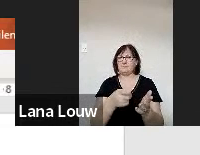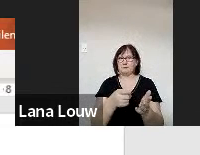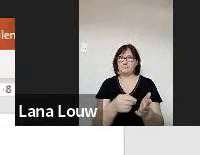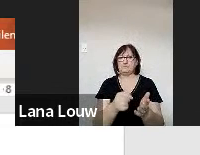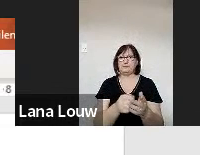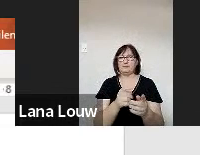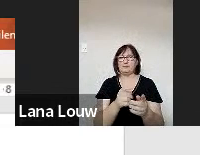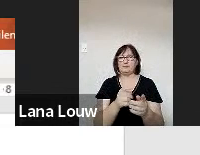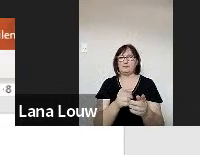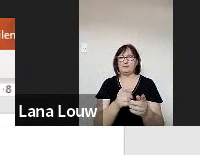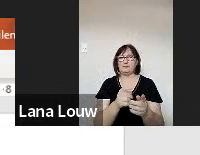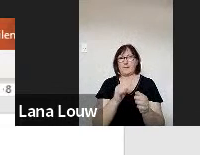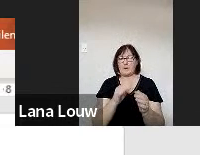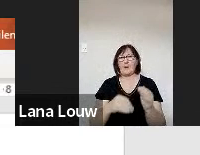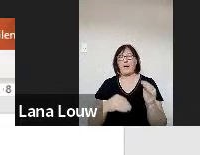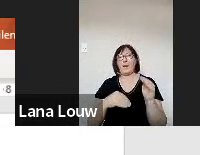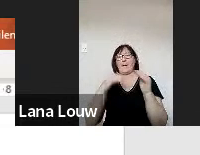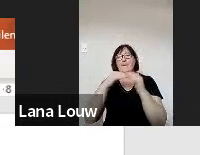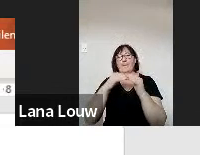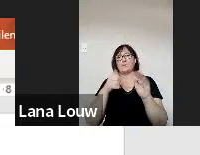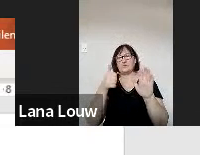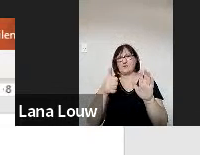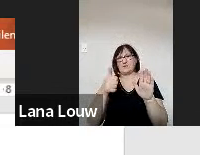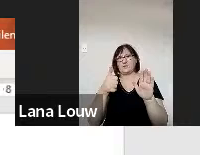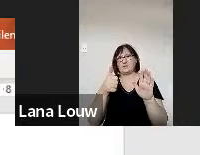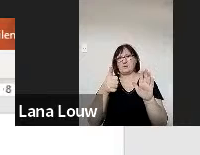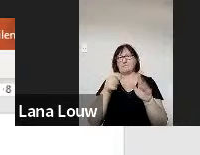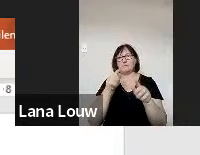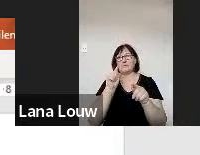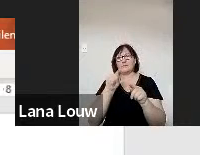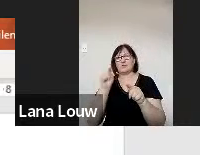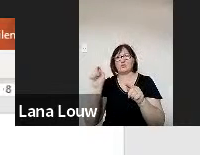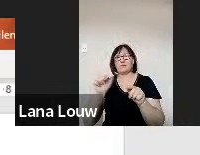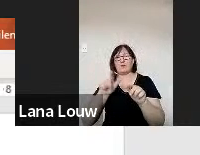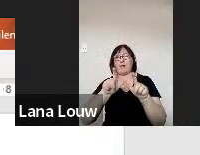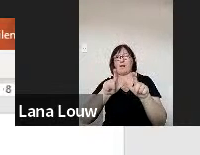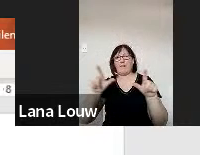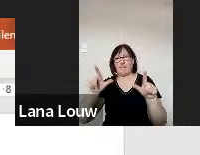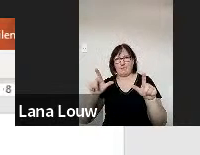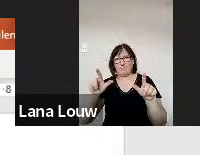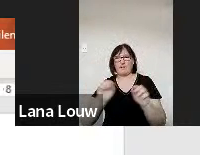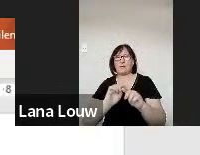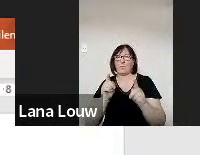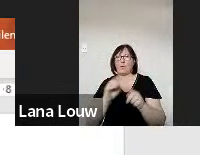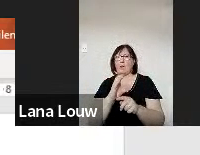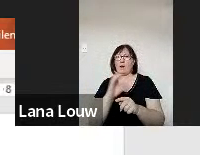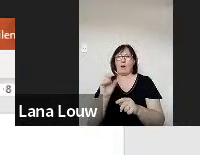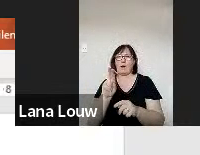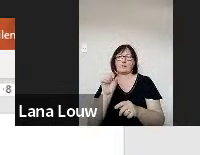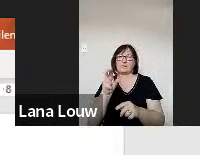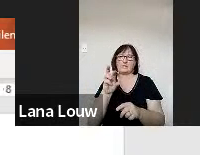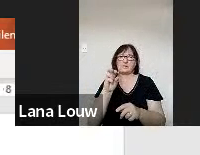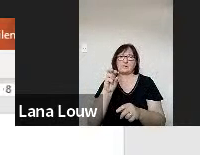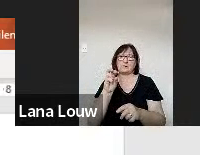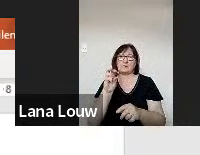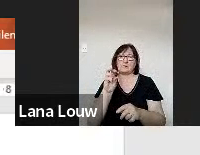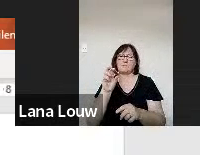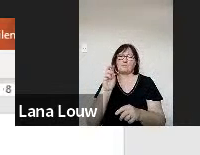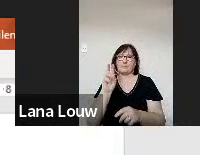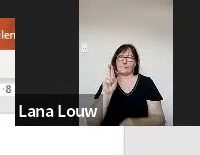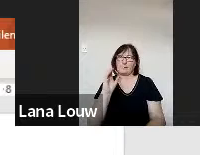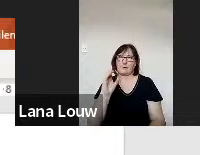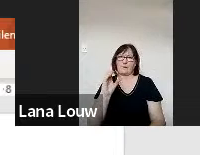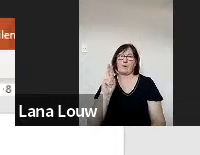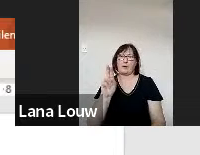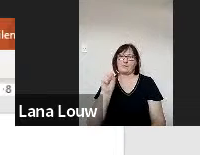6-digit level, are identical to all customs administrations internationally. And at